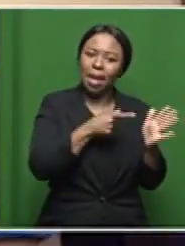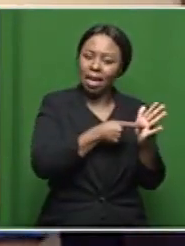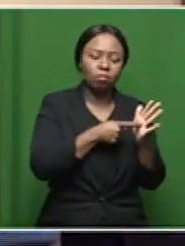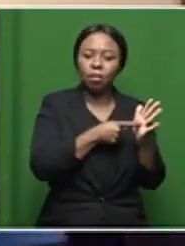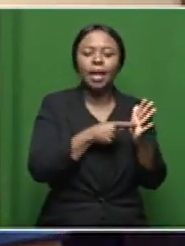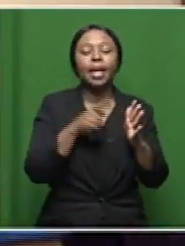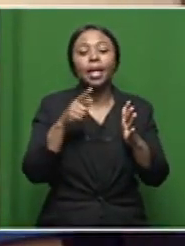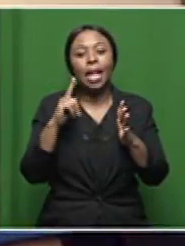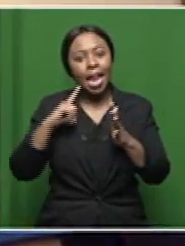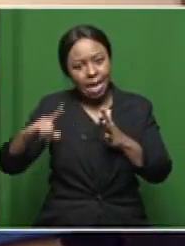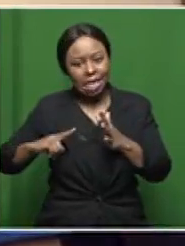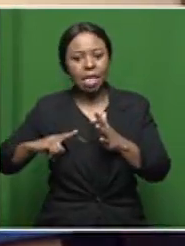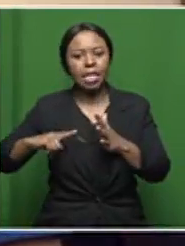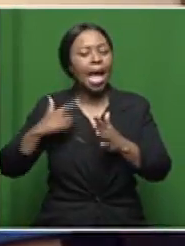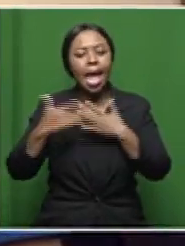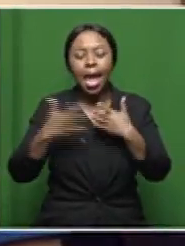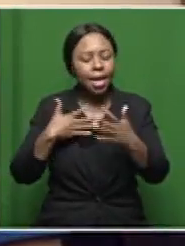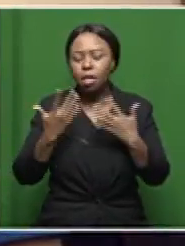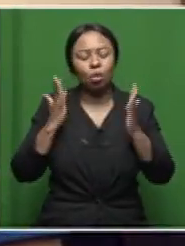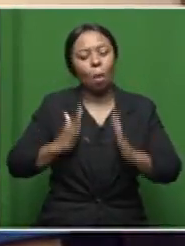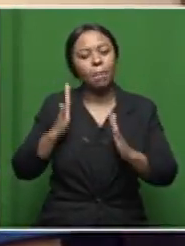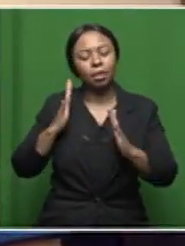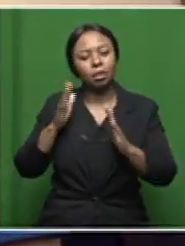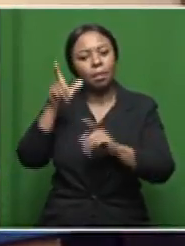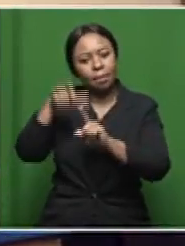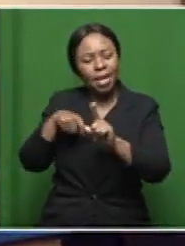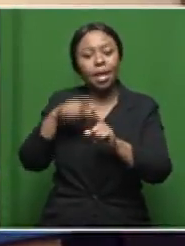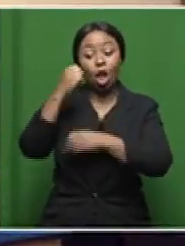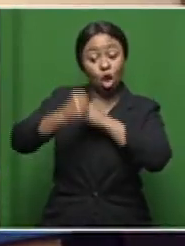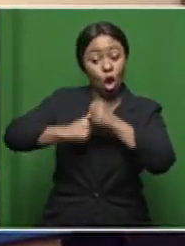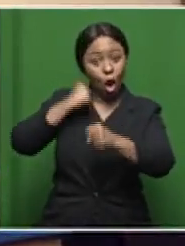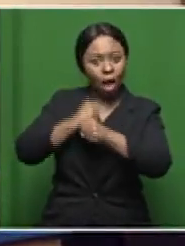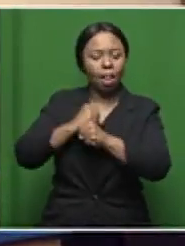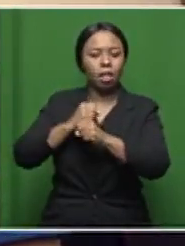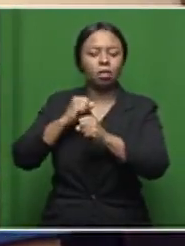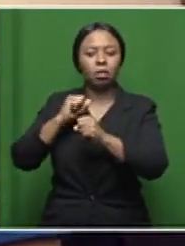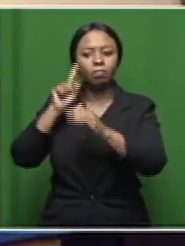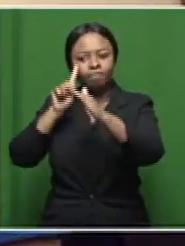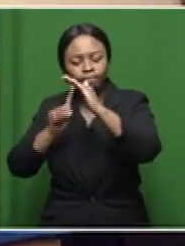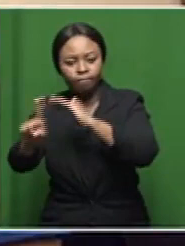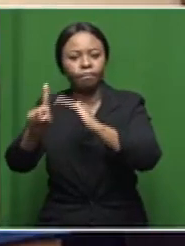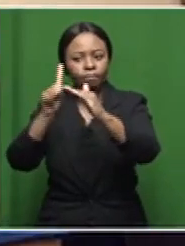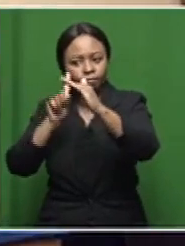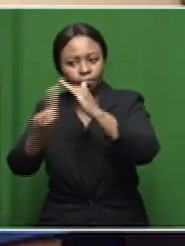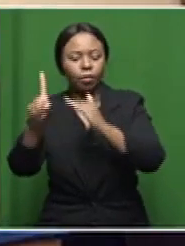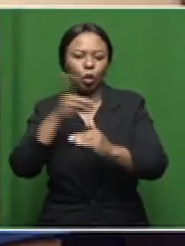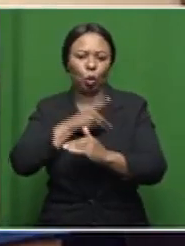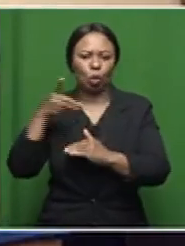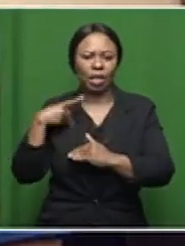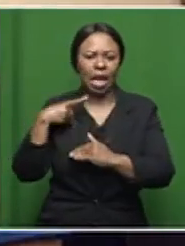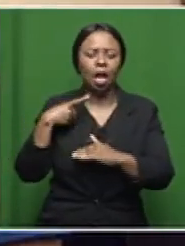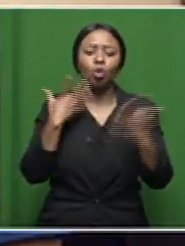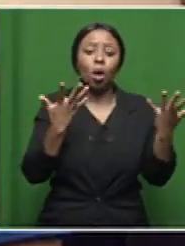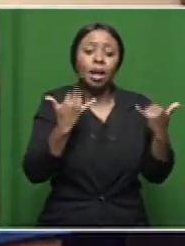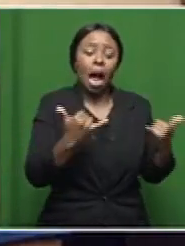or any kind of a human being should have, yearly visits to a doctor. And so, I mean, if now we are talking about